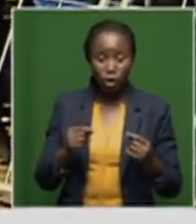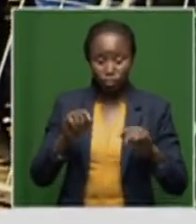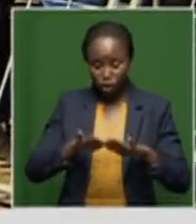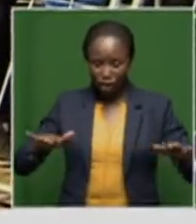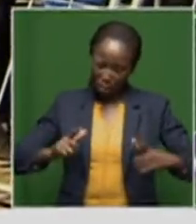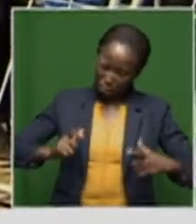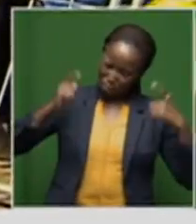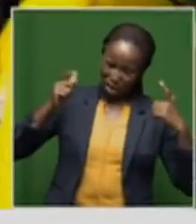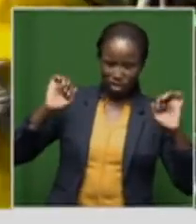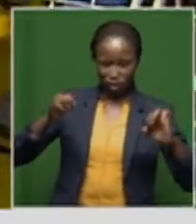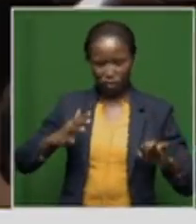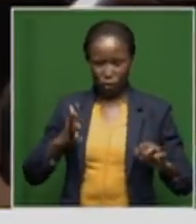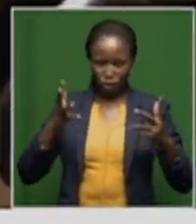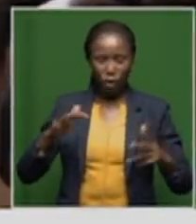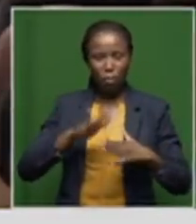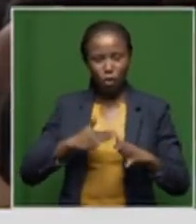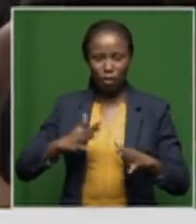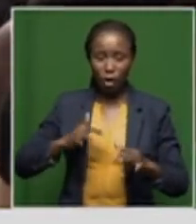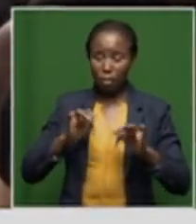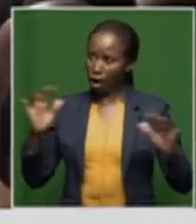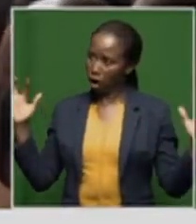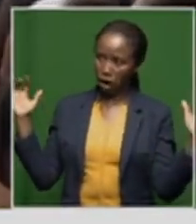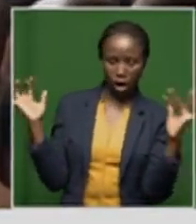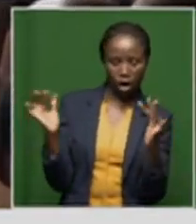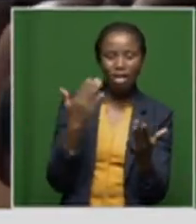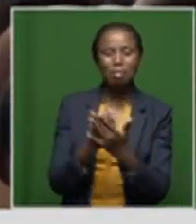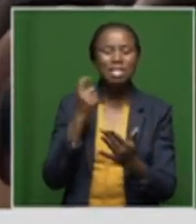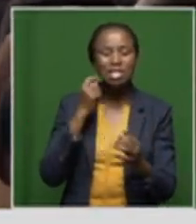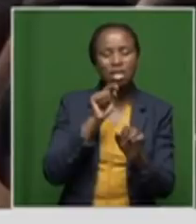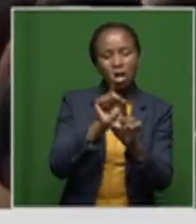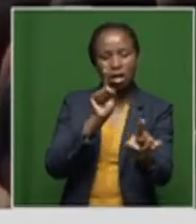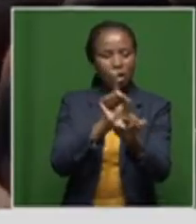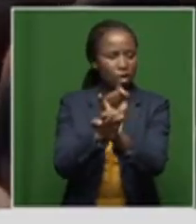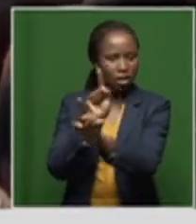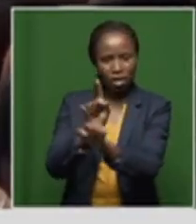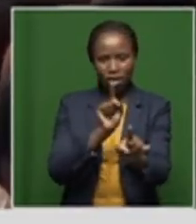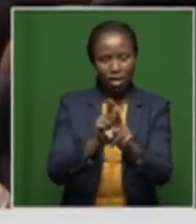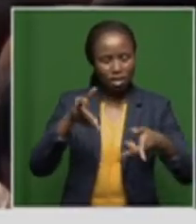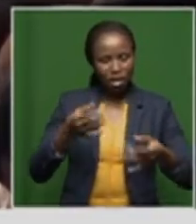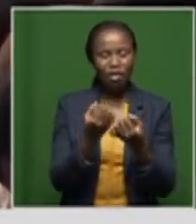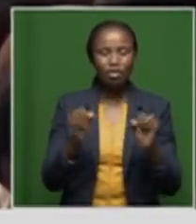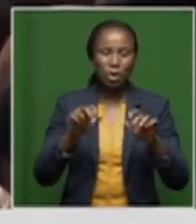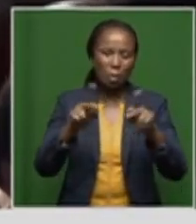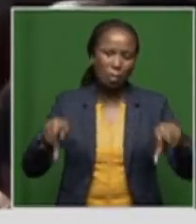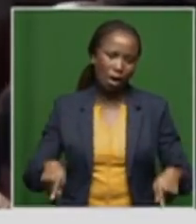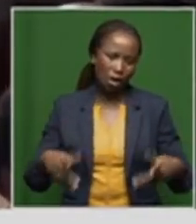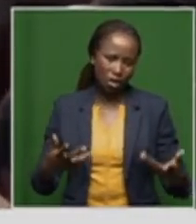because the intent was for people to be able to spread out here at Freedom Park cannot converge together. But